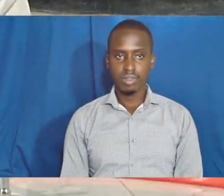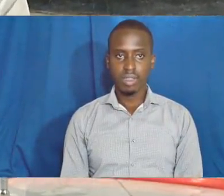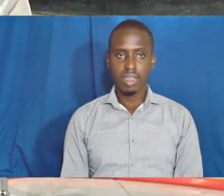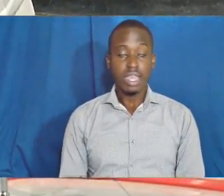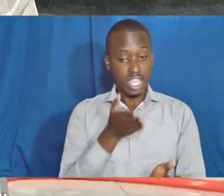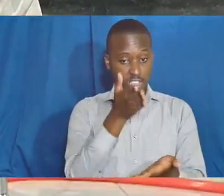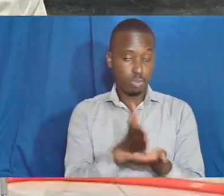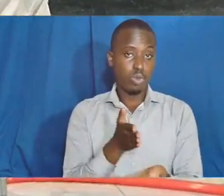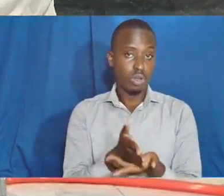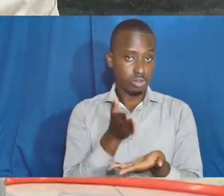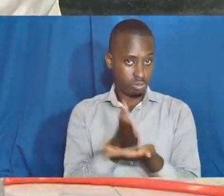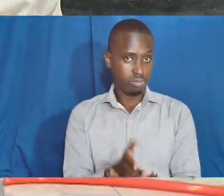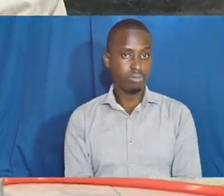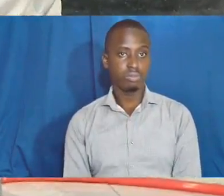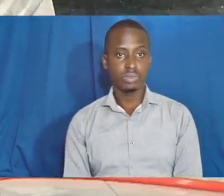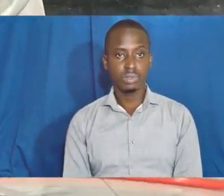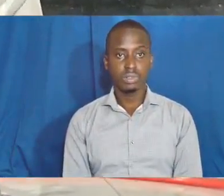is pure,